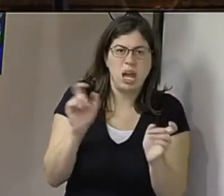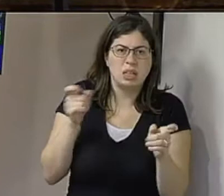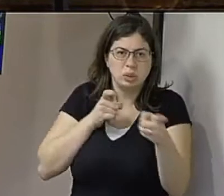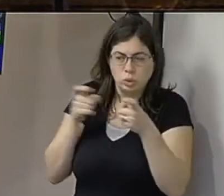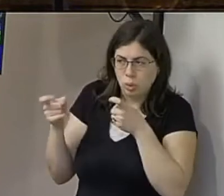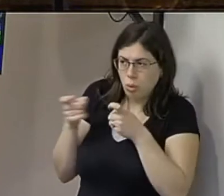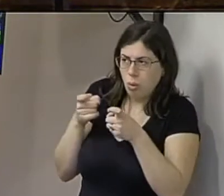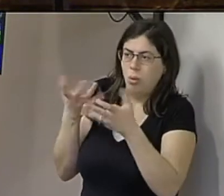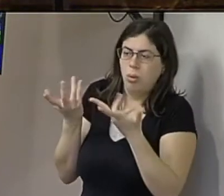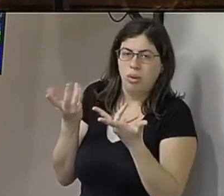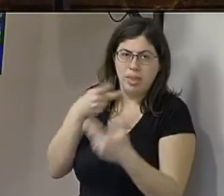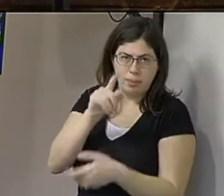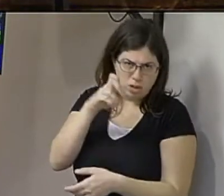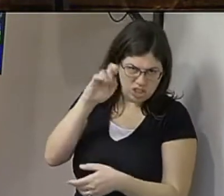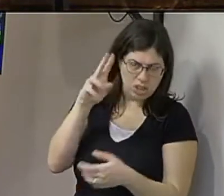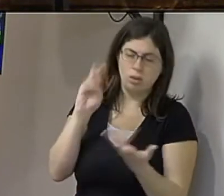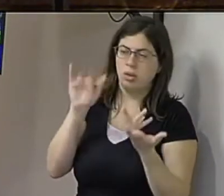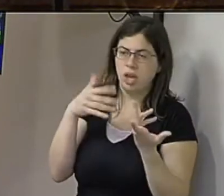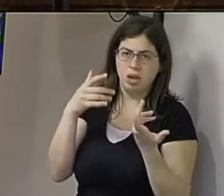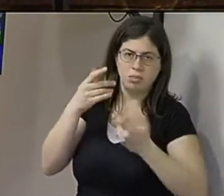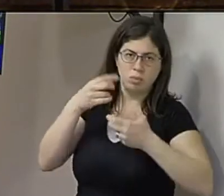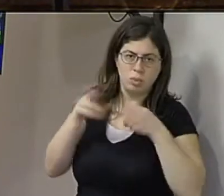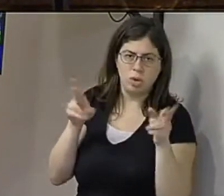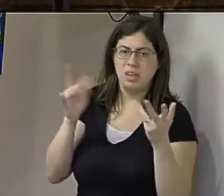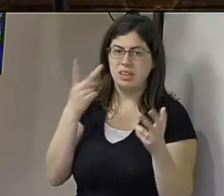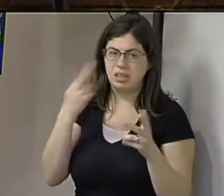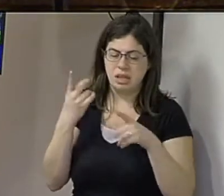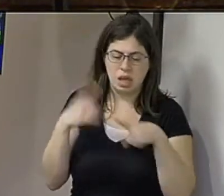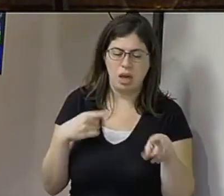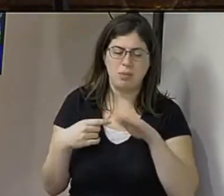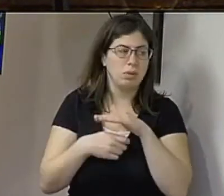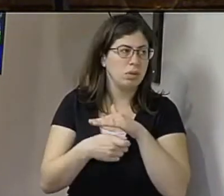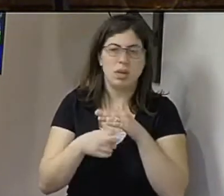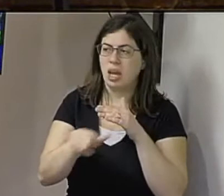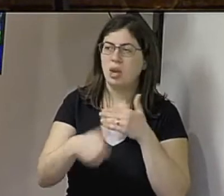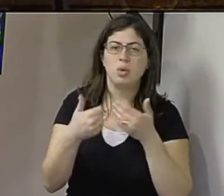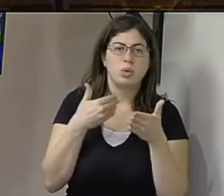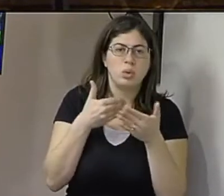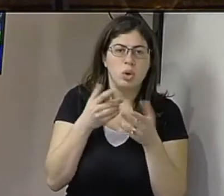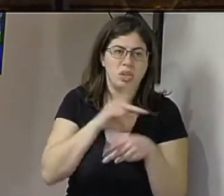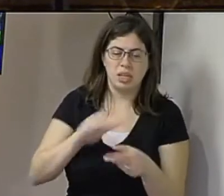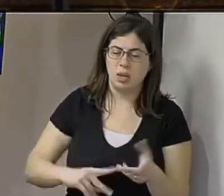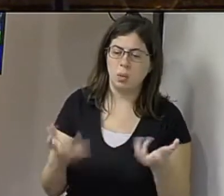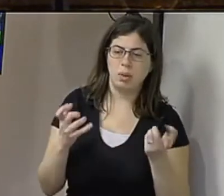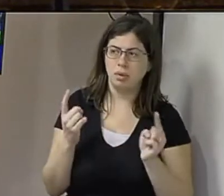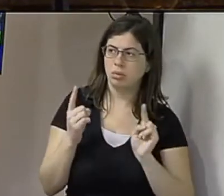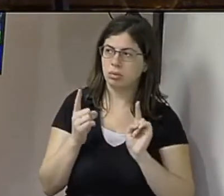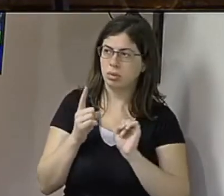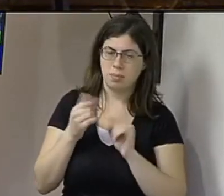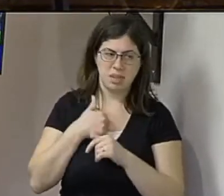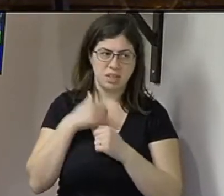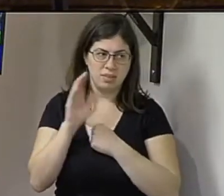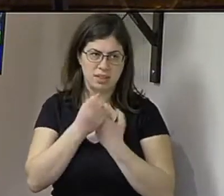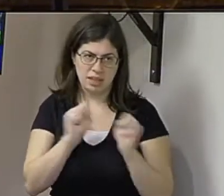And especially in the Persian court, this would happen all the time. We're going to see these plots start to happen where anybody that was close to the king would try and maneuver, keep themselves safe,